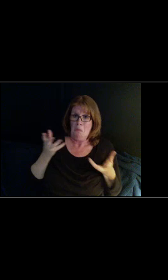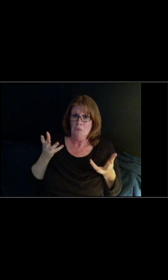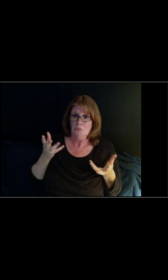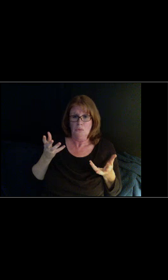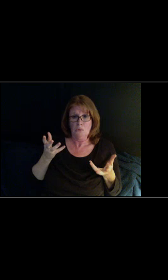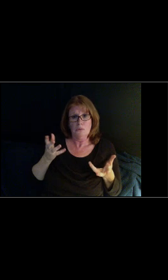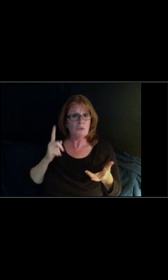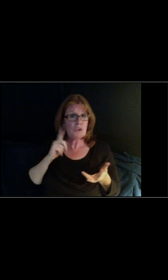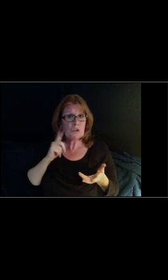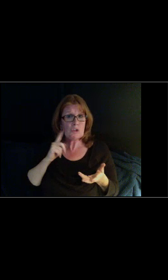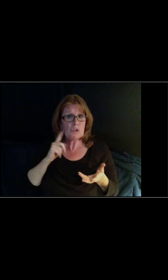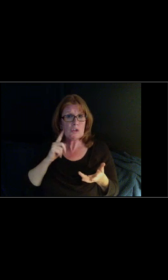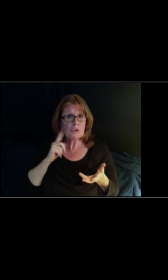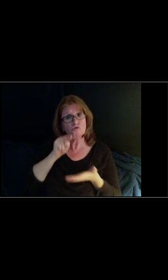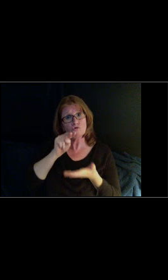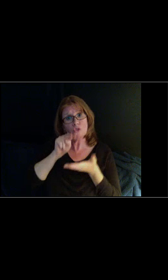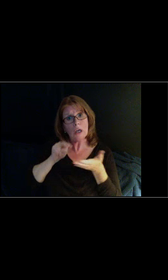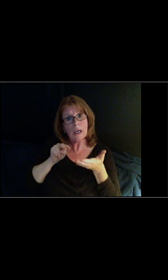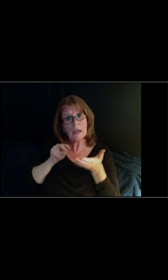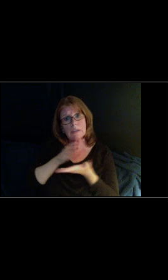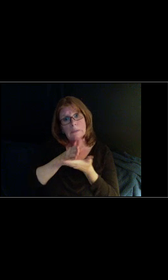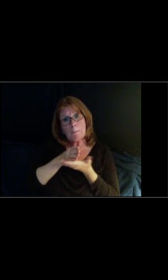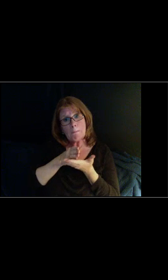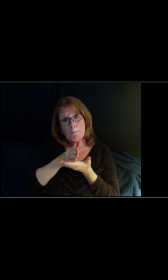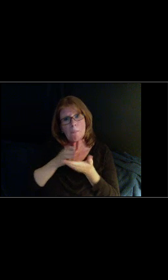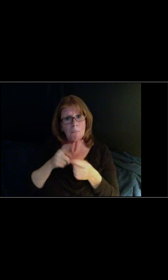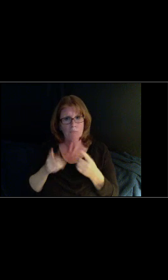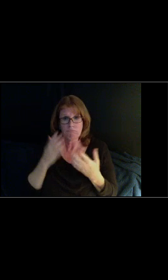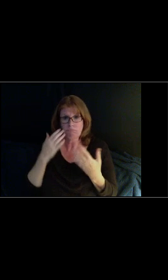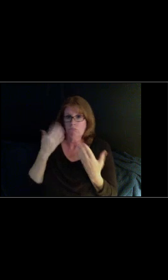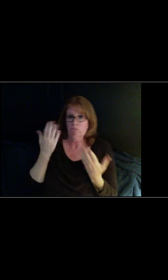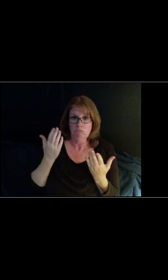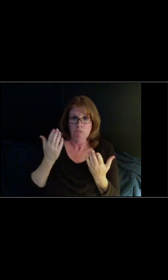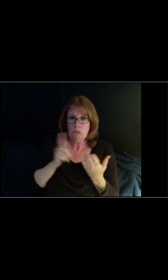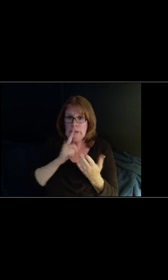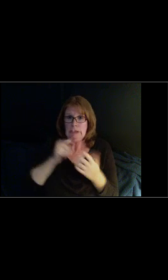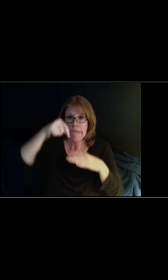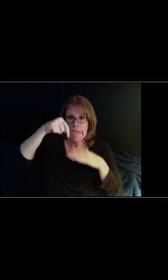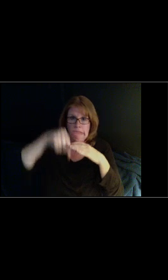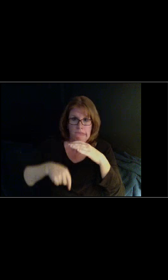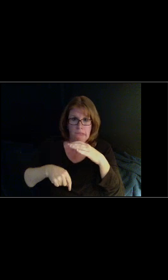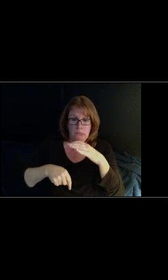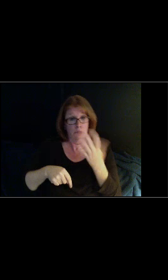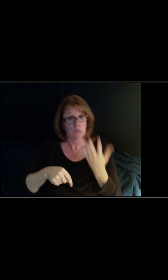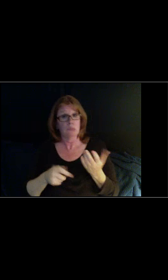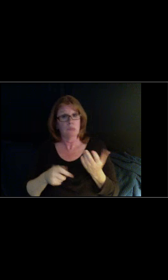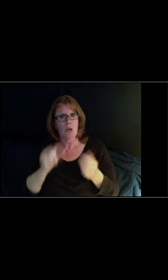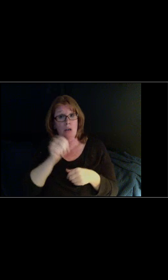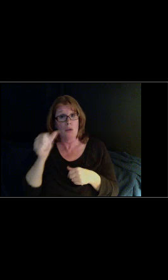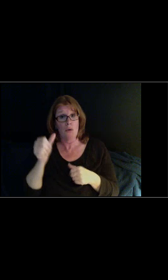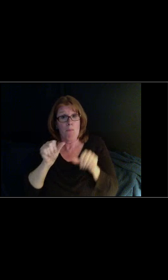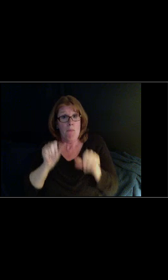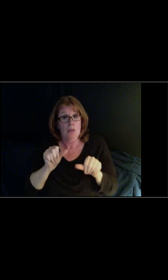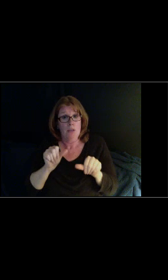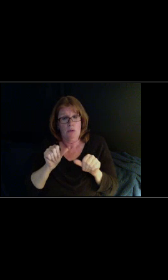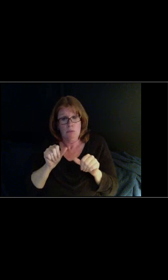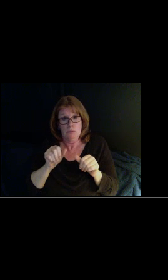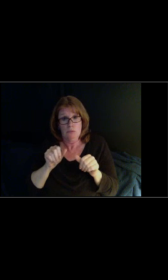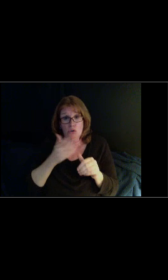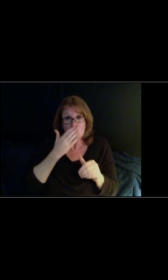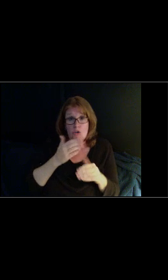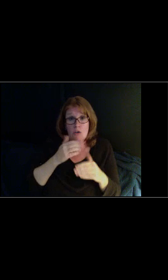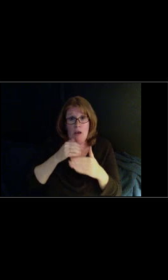Academic ASL is another area. I don't know much about this myself, but I've heard and read some about it. I'm not